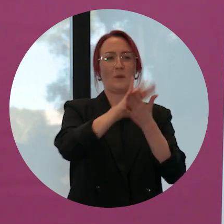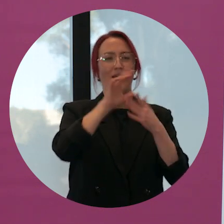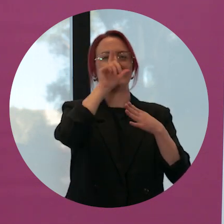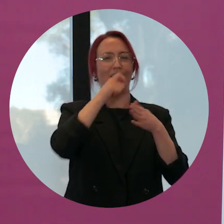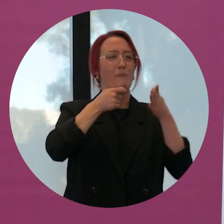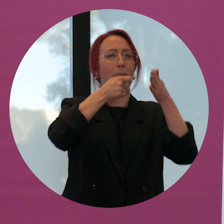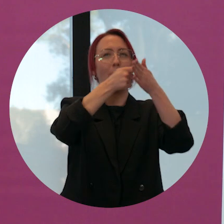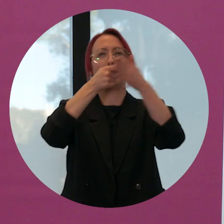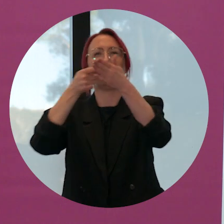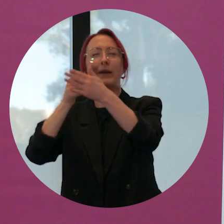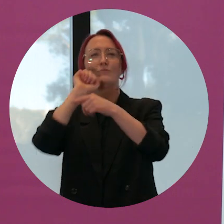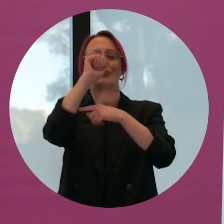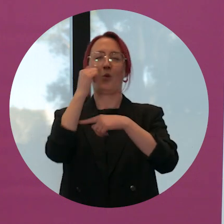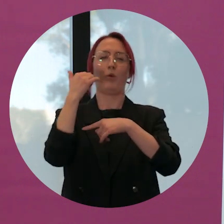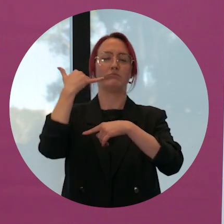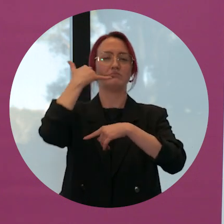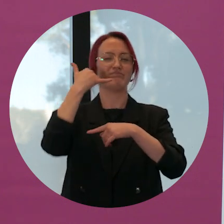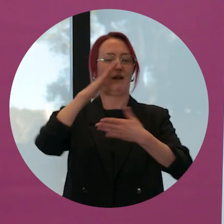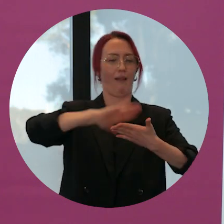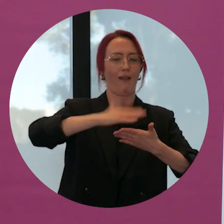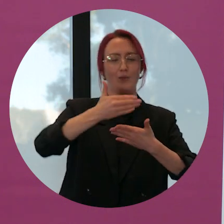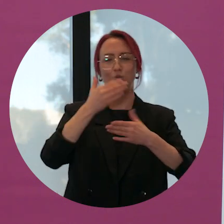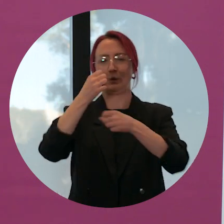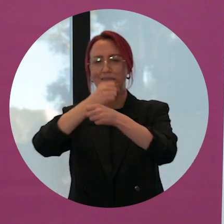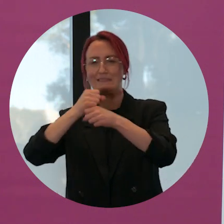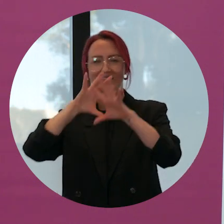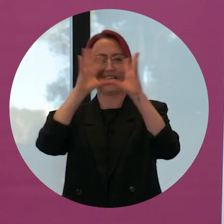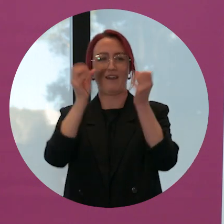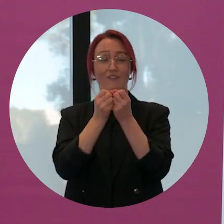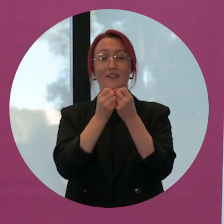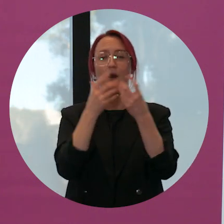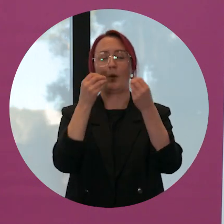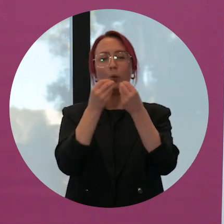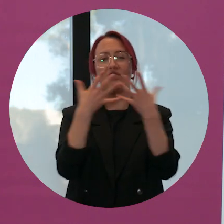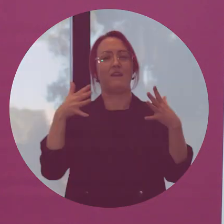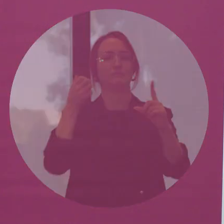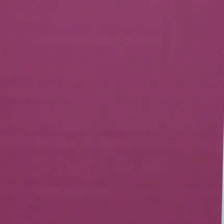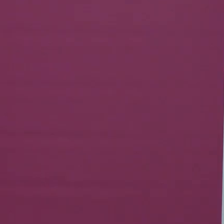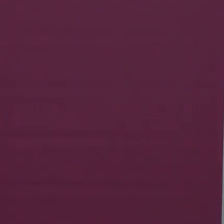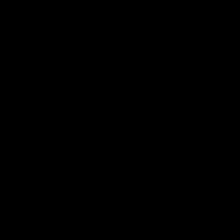laptops and electric vehicles in future without endangering human life.